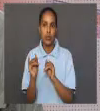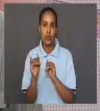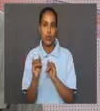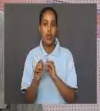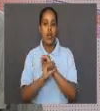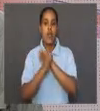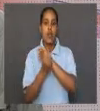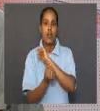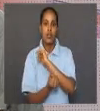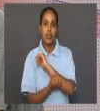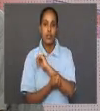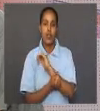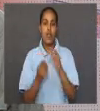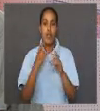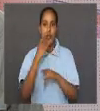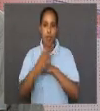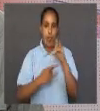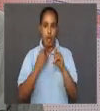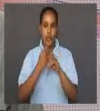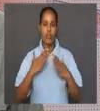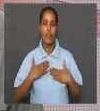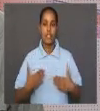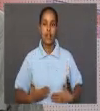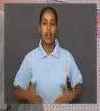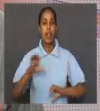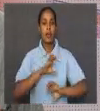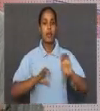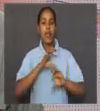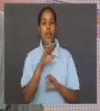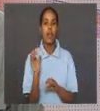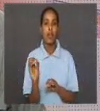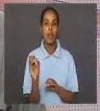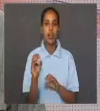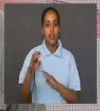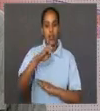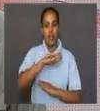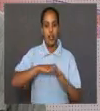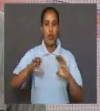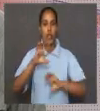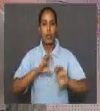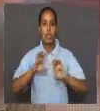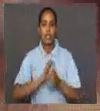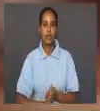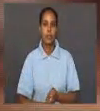a cornerstone of modern physical chemistry and electrochemistry.